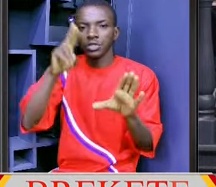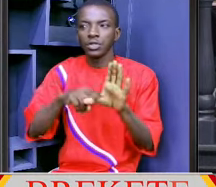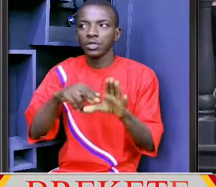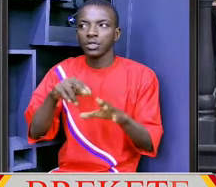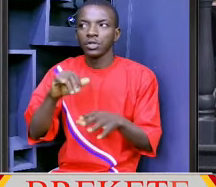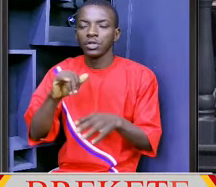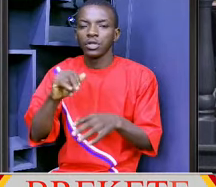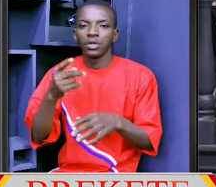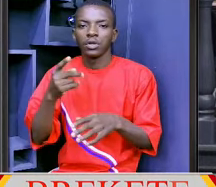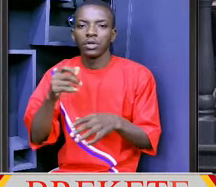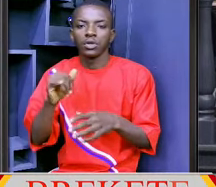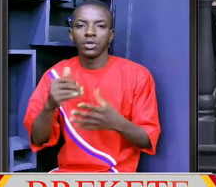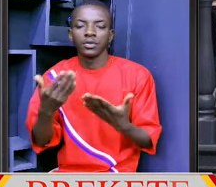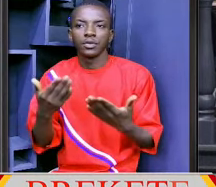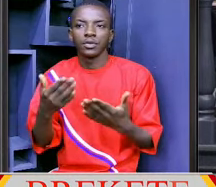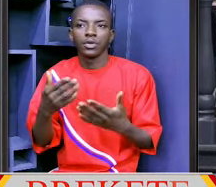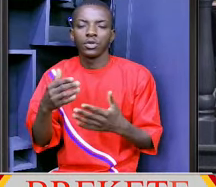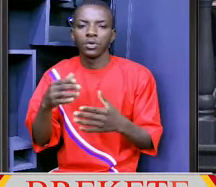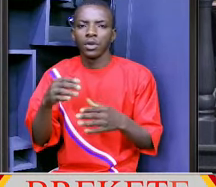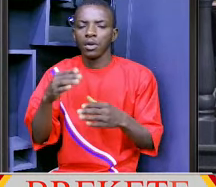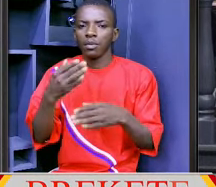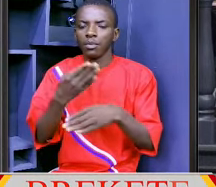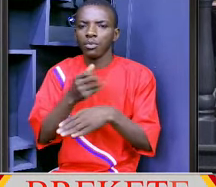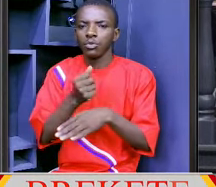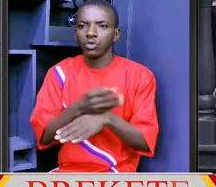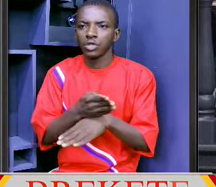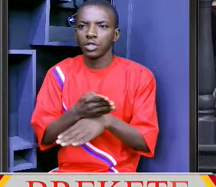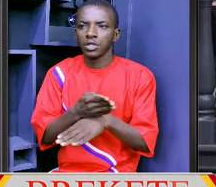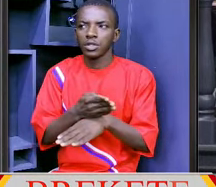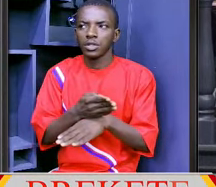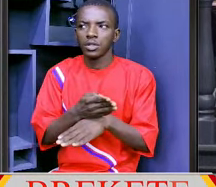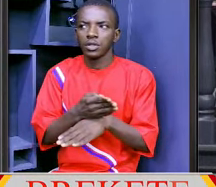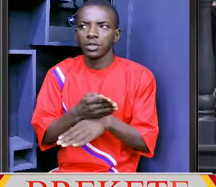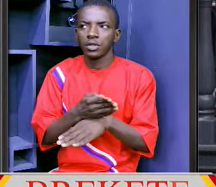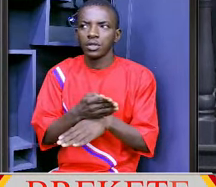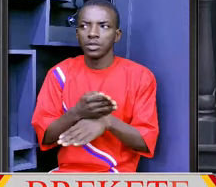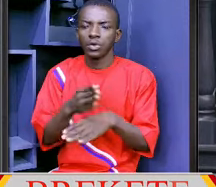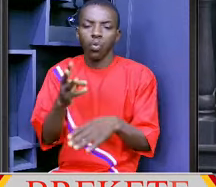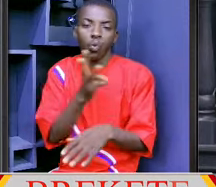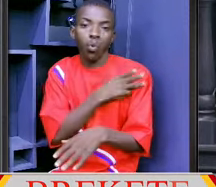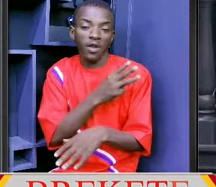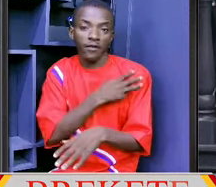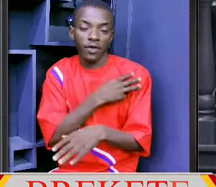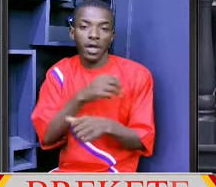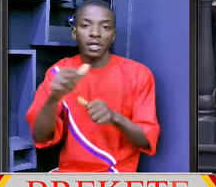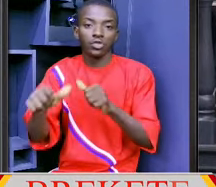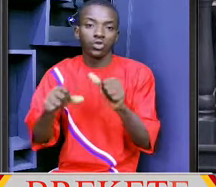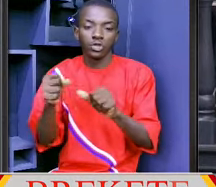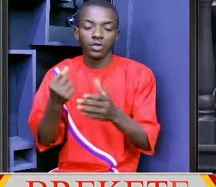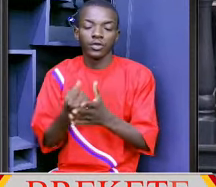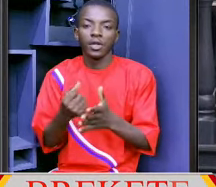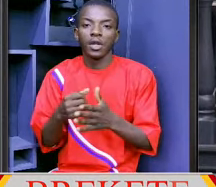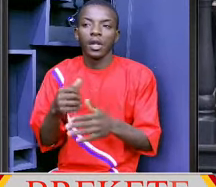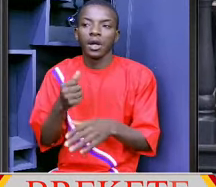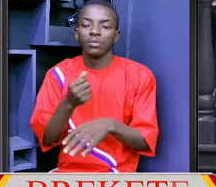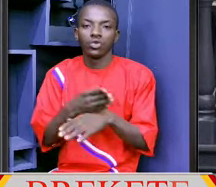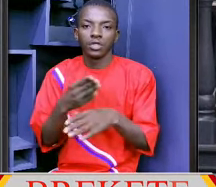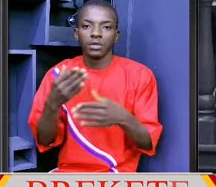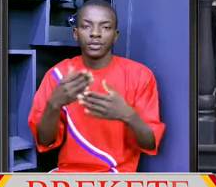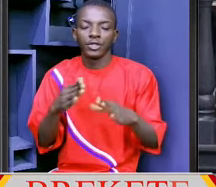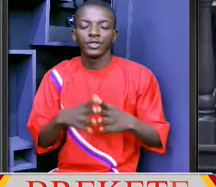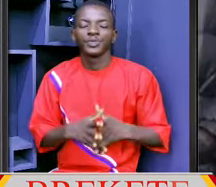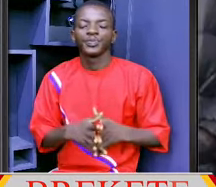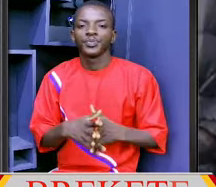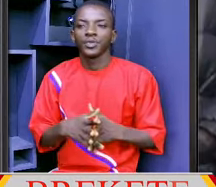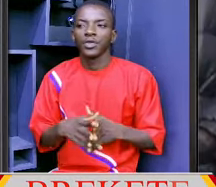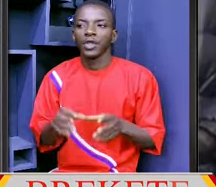Aguleri Welfare Association, Abuja Branch. You are the chairman Aguleri Welfare Association, Abuja Branch.